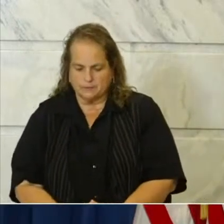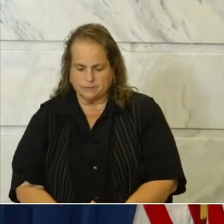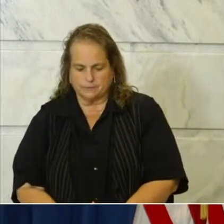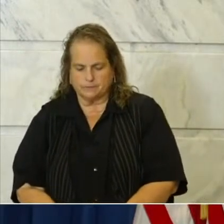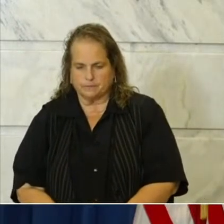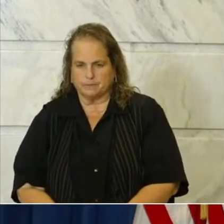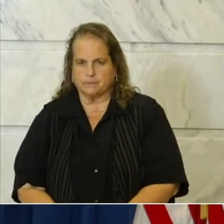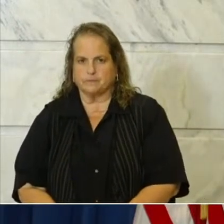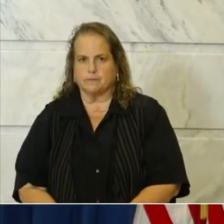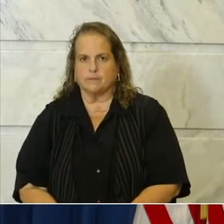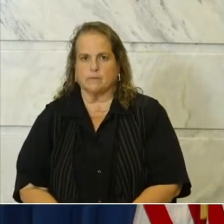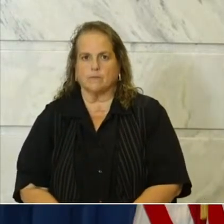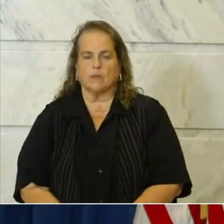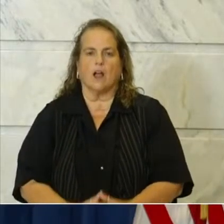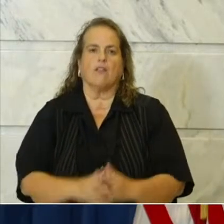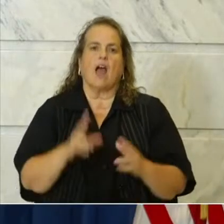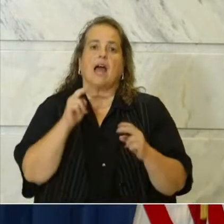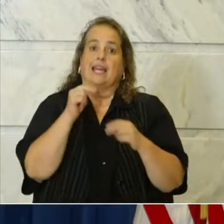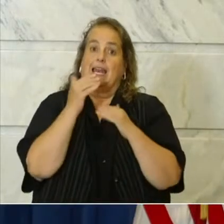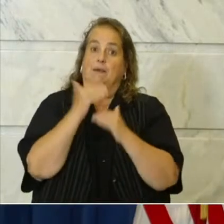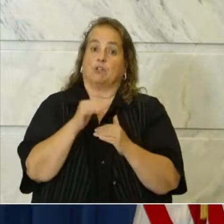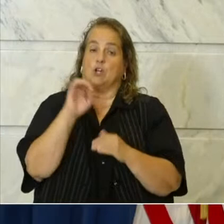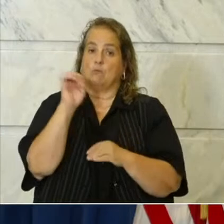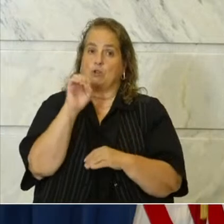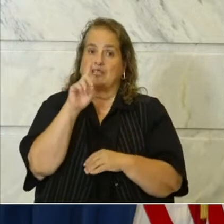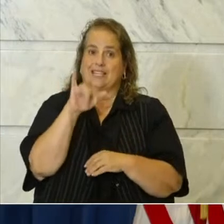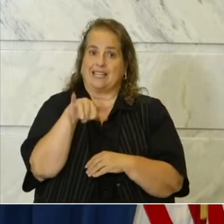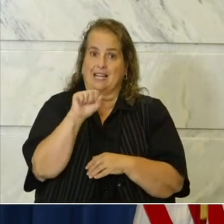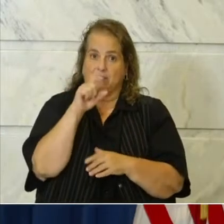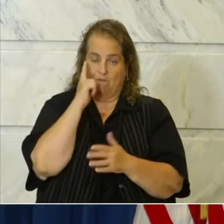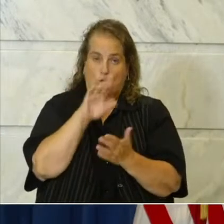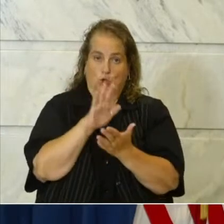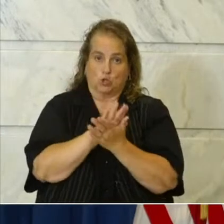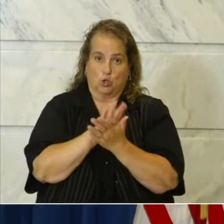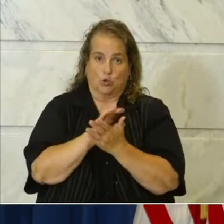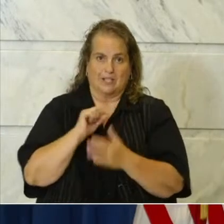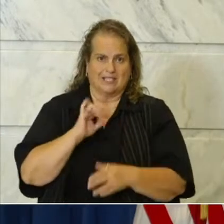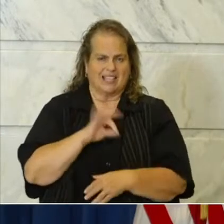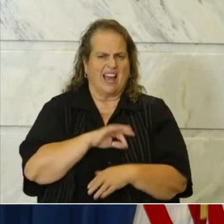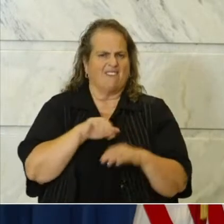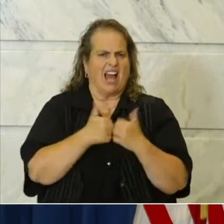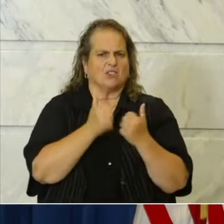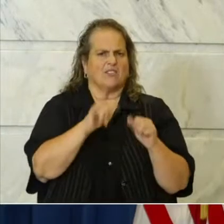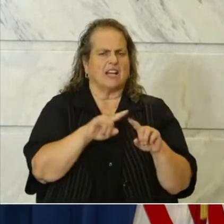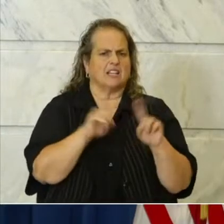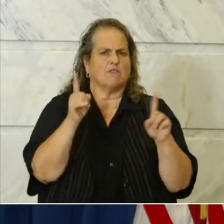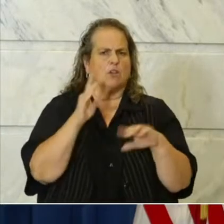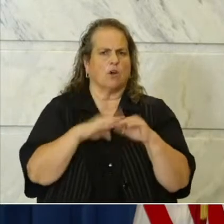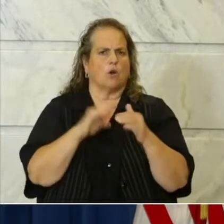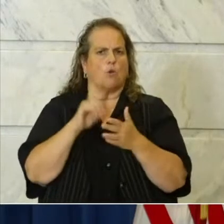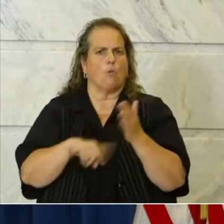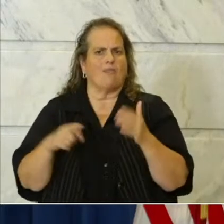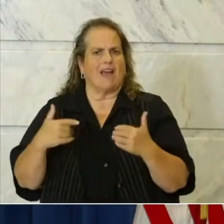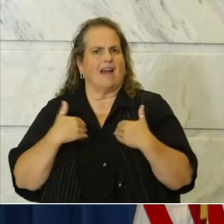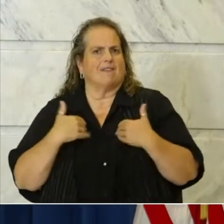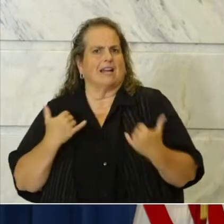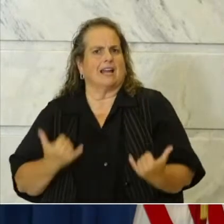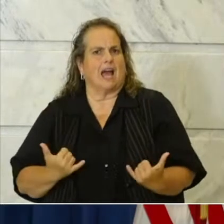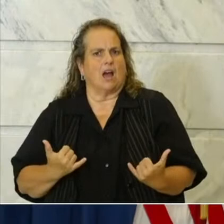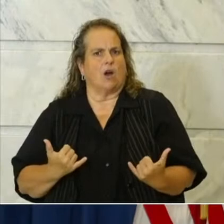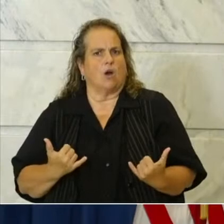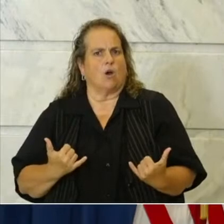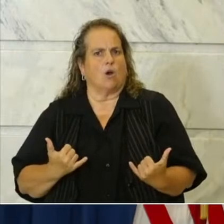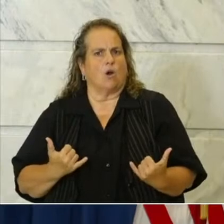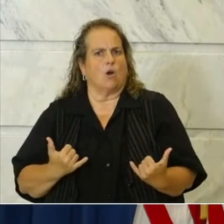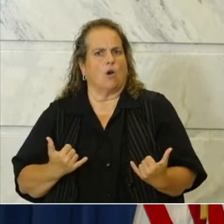for school staff, how does that differ from what they have now? How about the impact of that? And could that